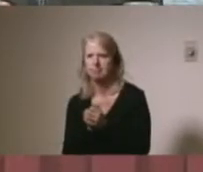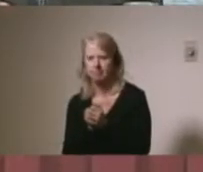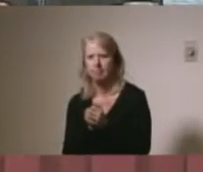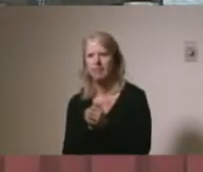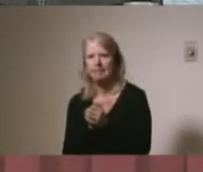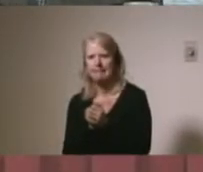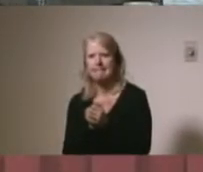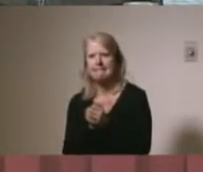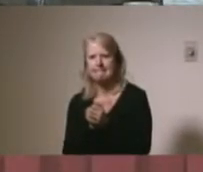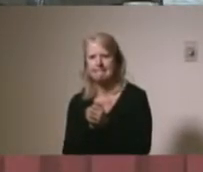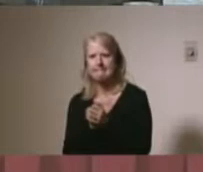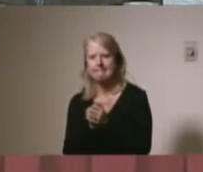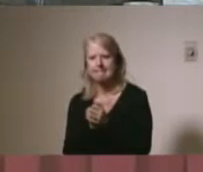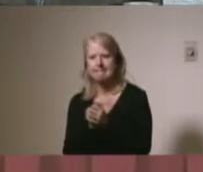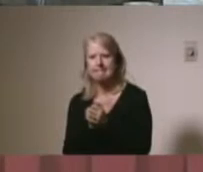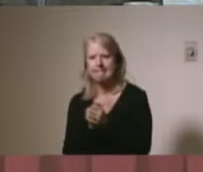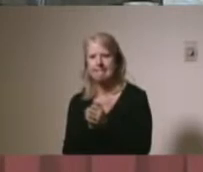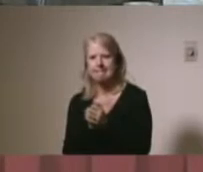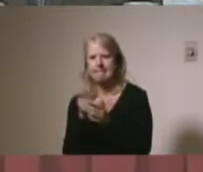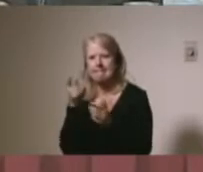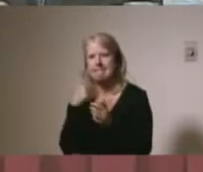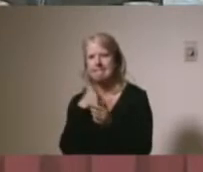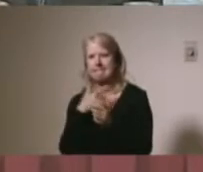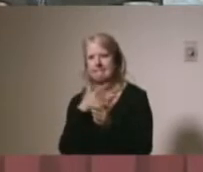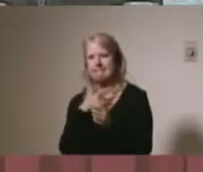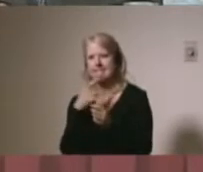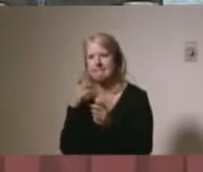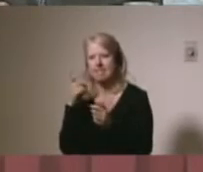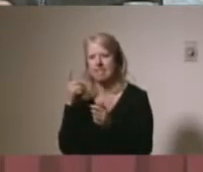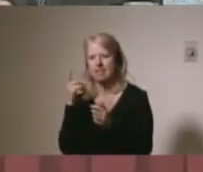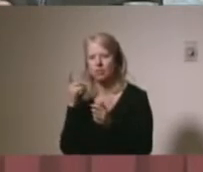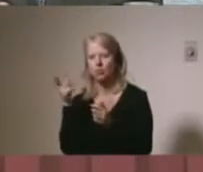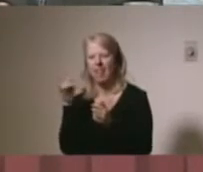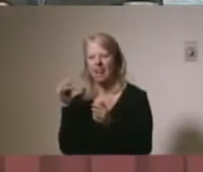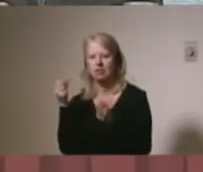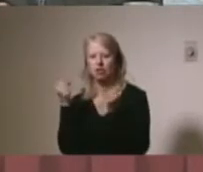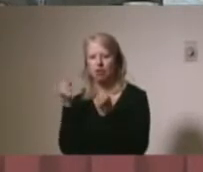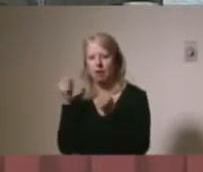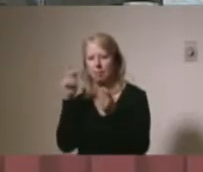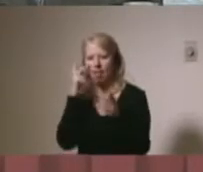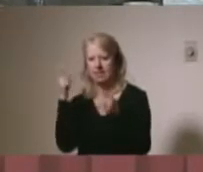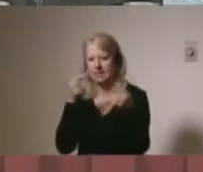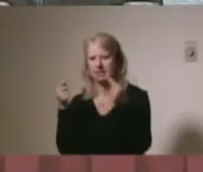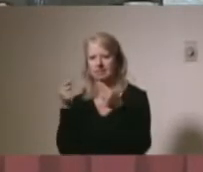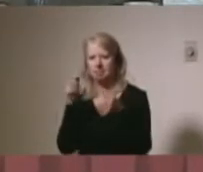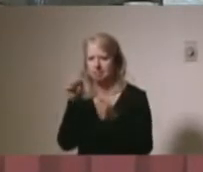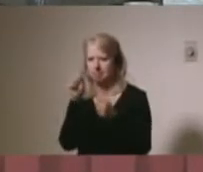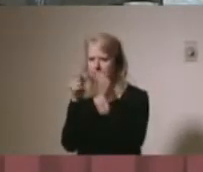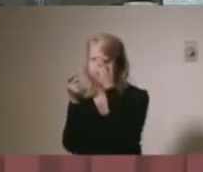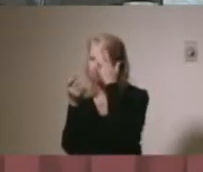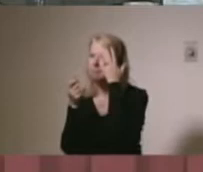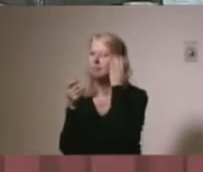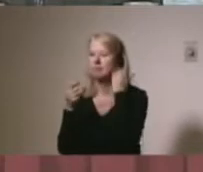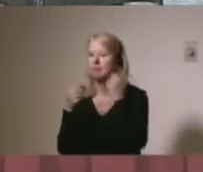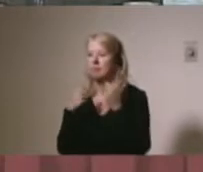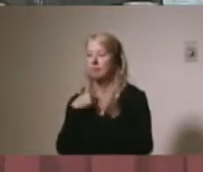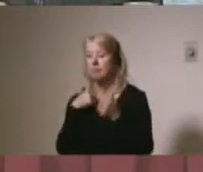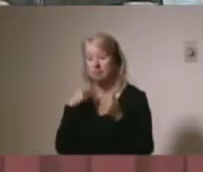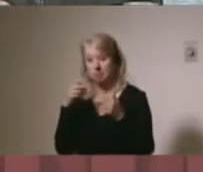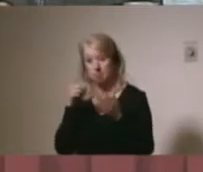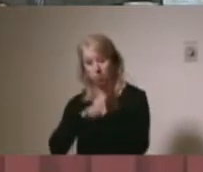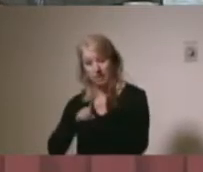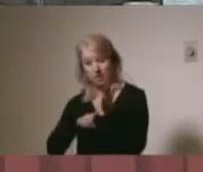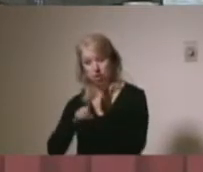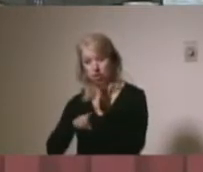think that's the politics of the arguments here. There is, like, when I was researching